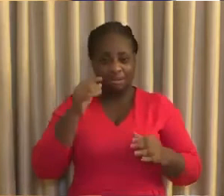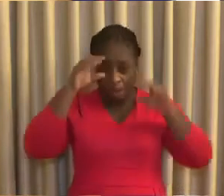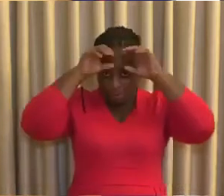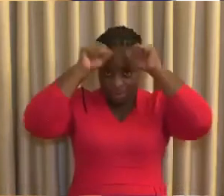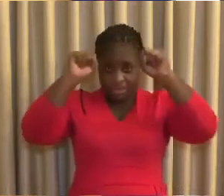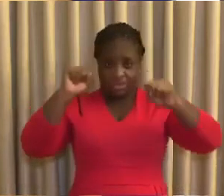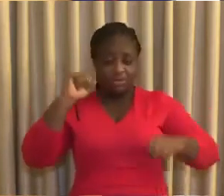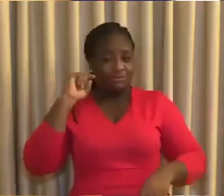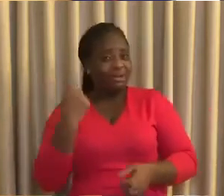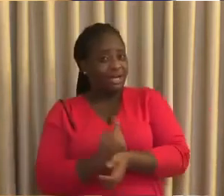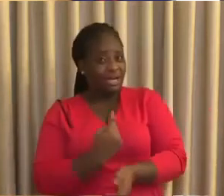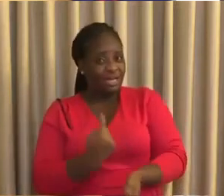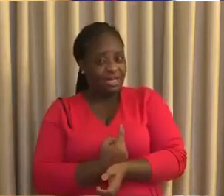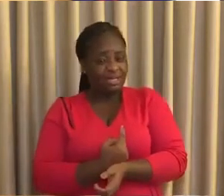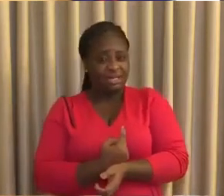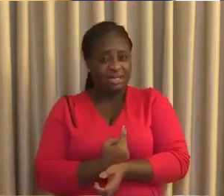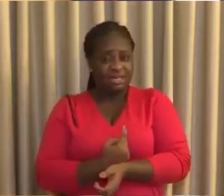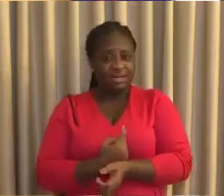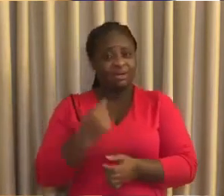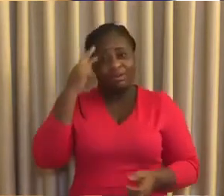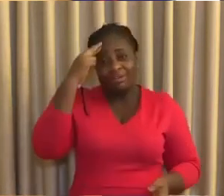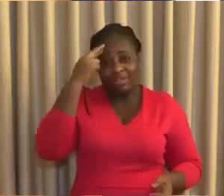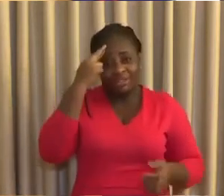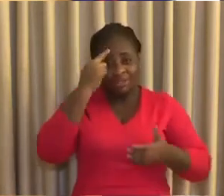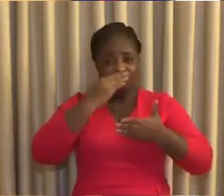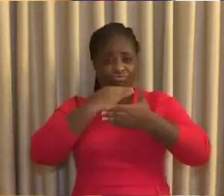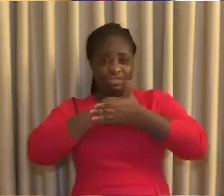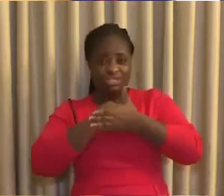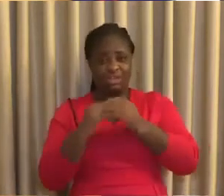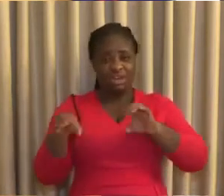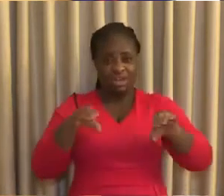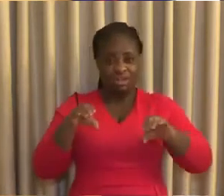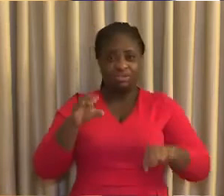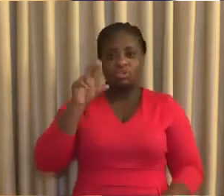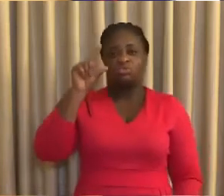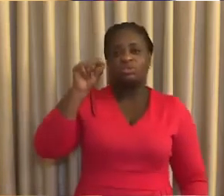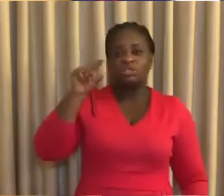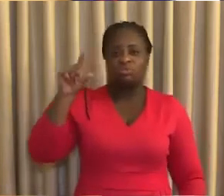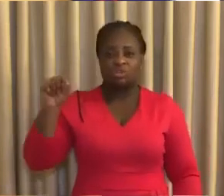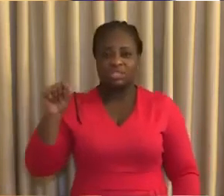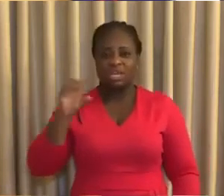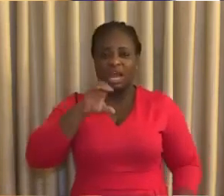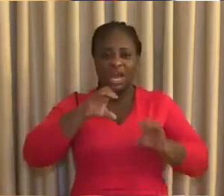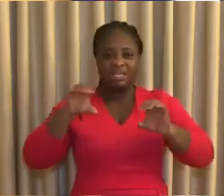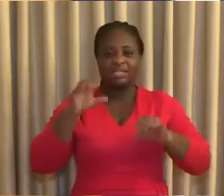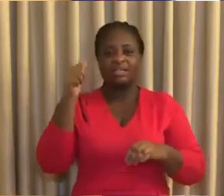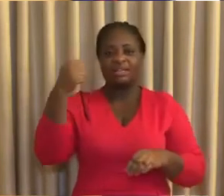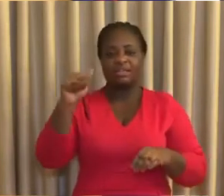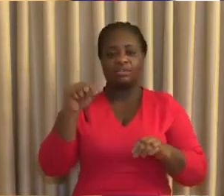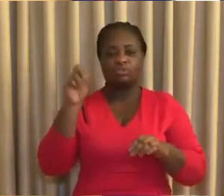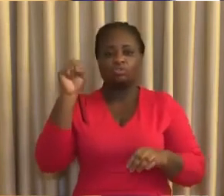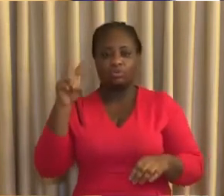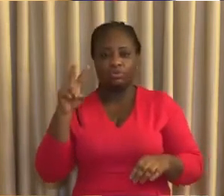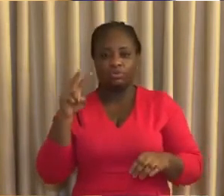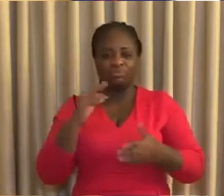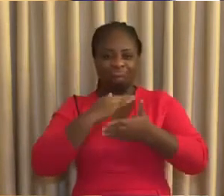Republic under the imposition of Restrictions Act, 2020 Act 1012, restrictions